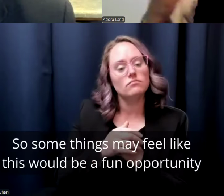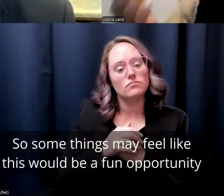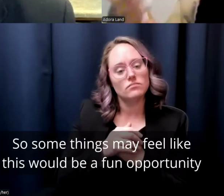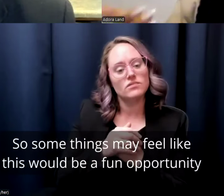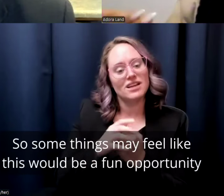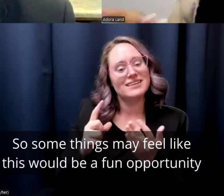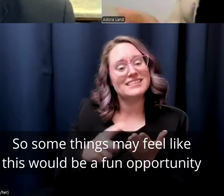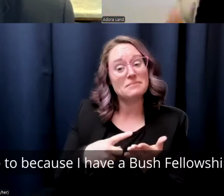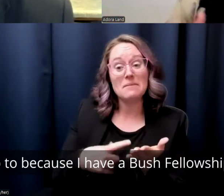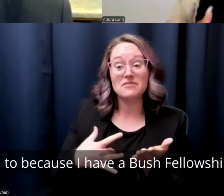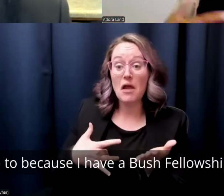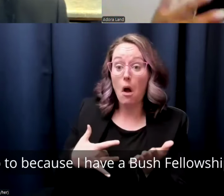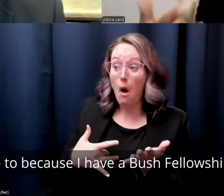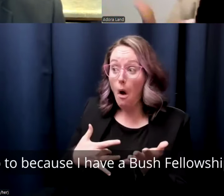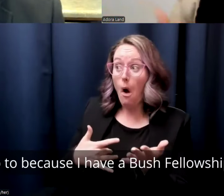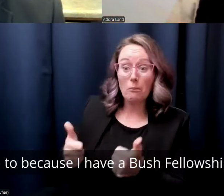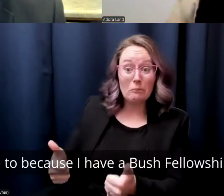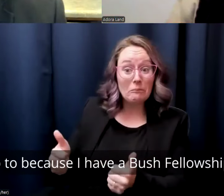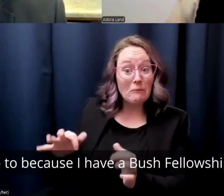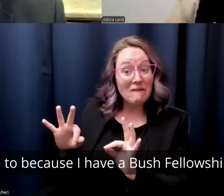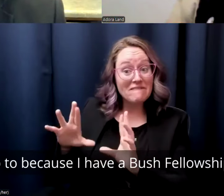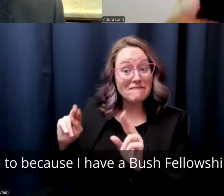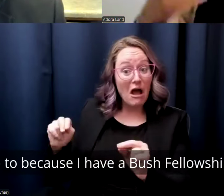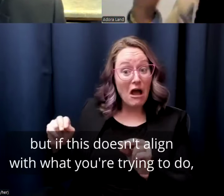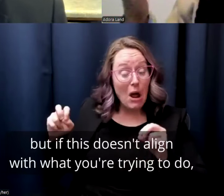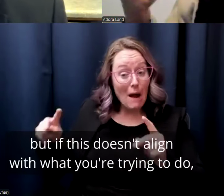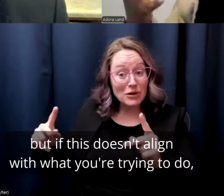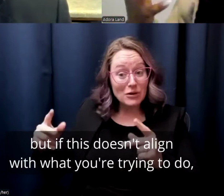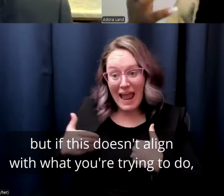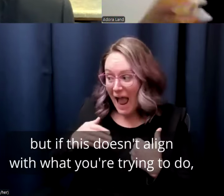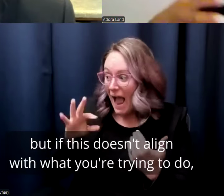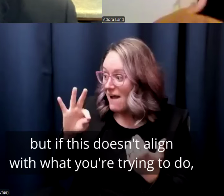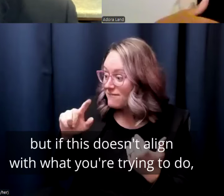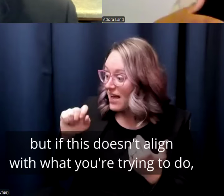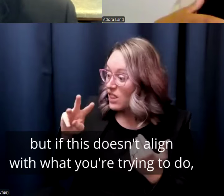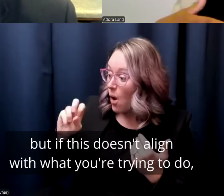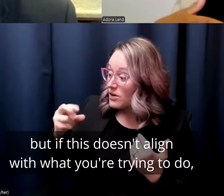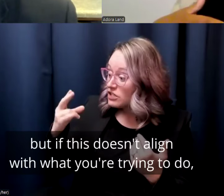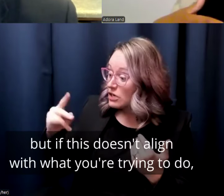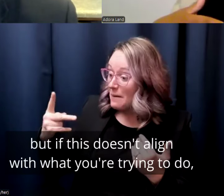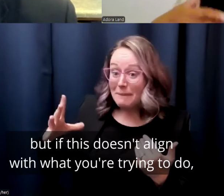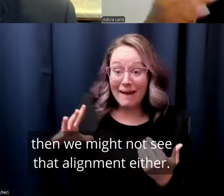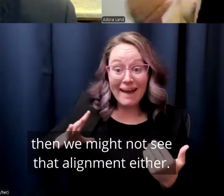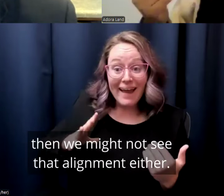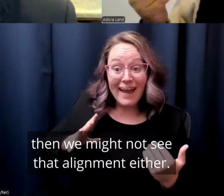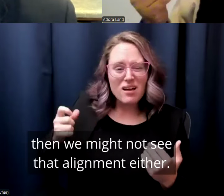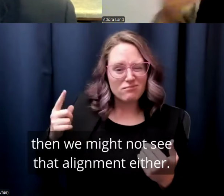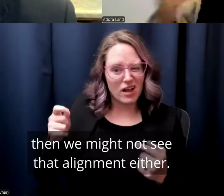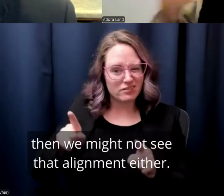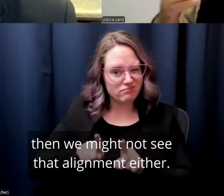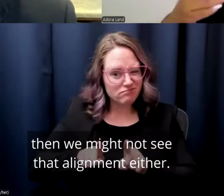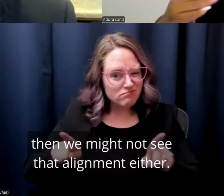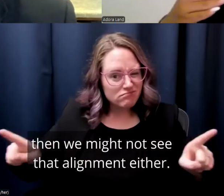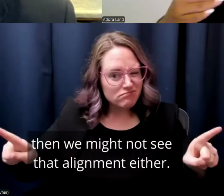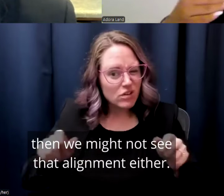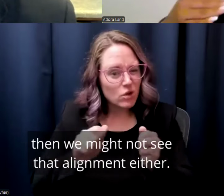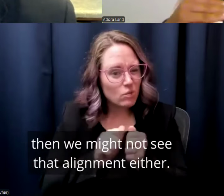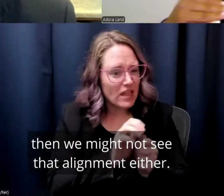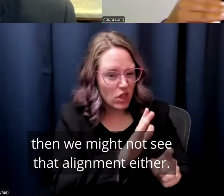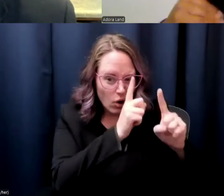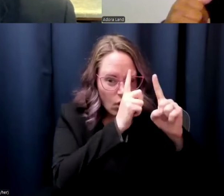a fun opportunity to go to because I have a Bush Fellowship. But if this doesn't align with what you're trying to do, then that we might not see